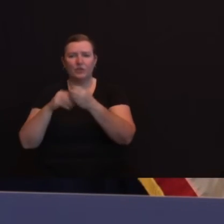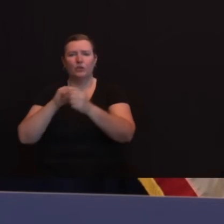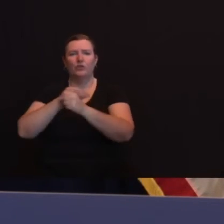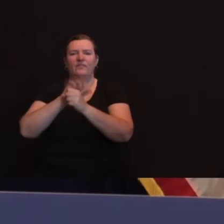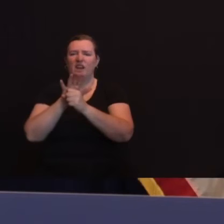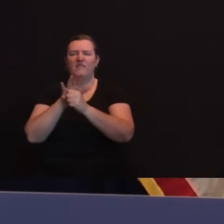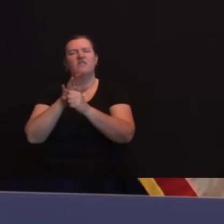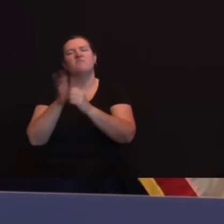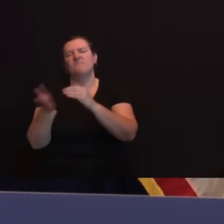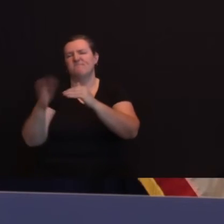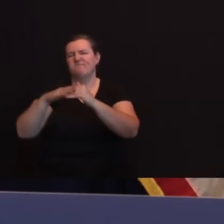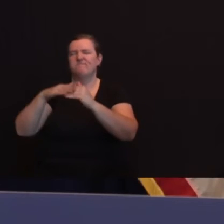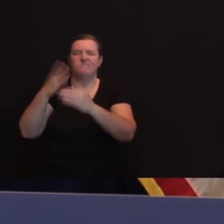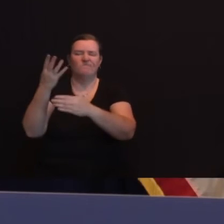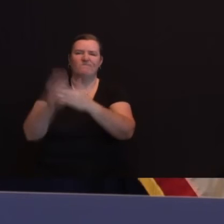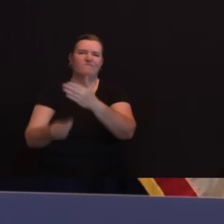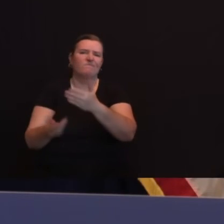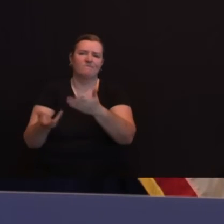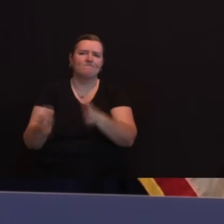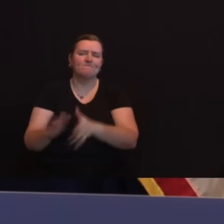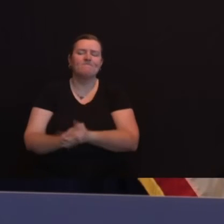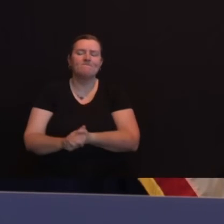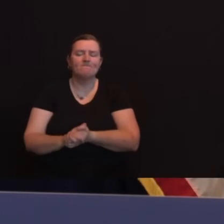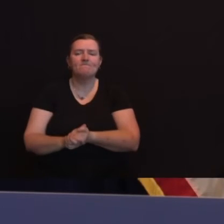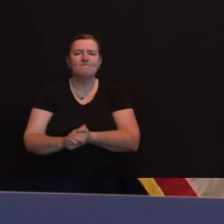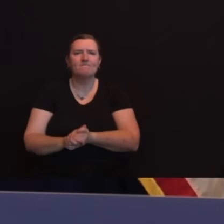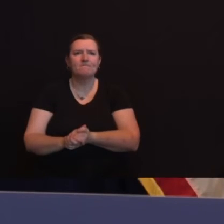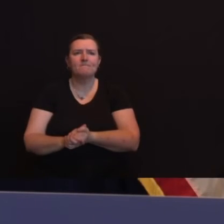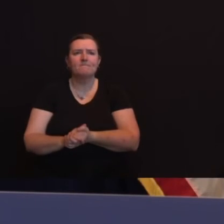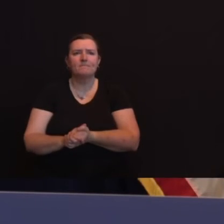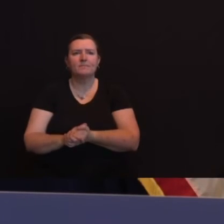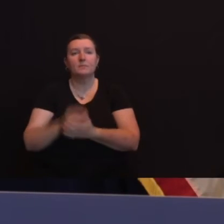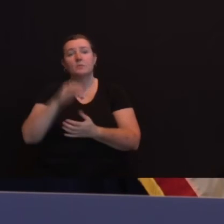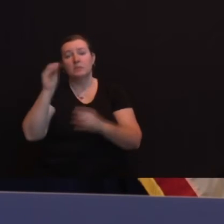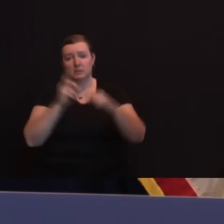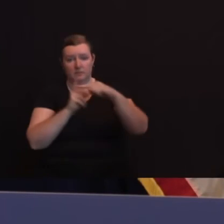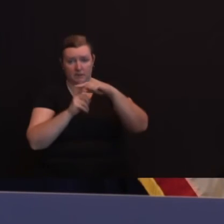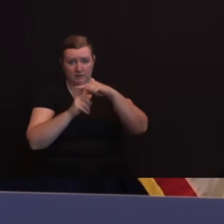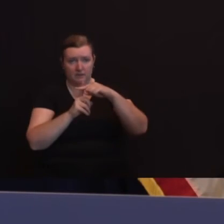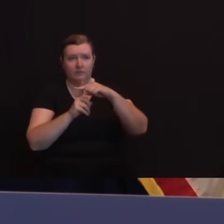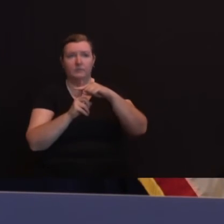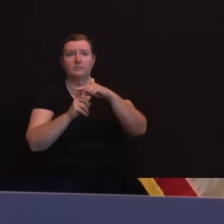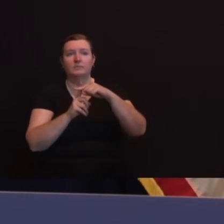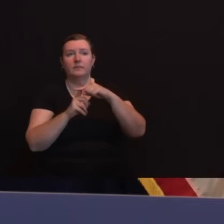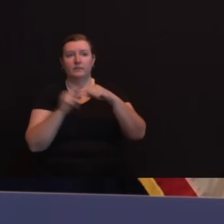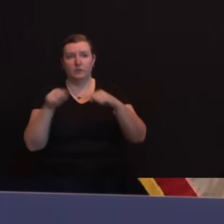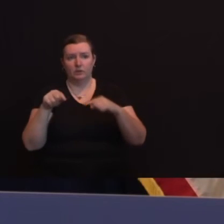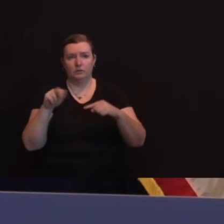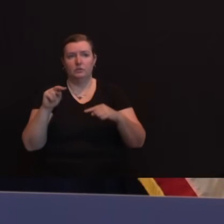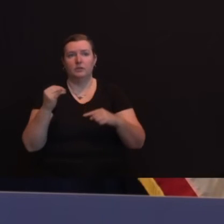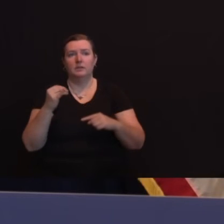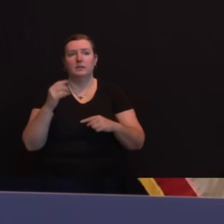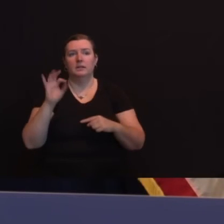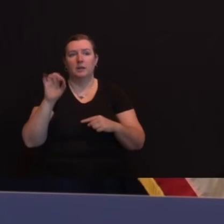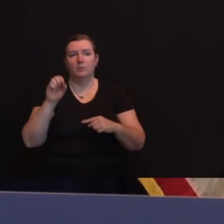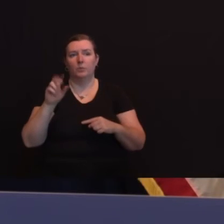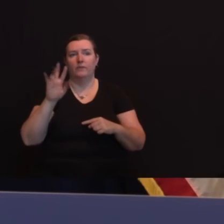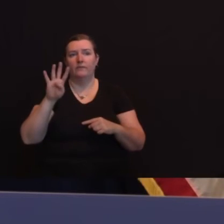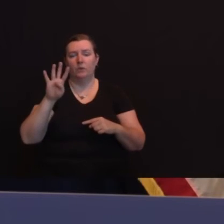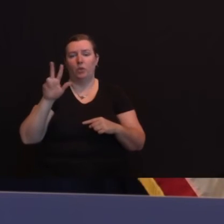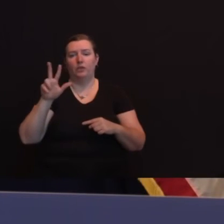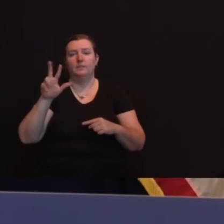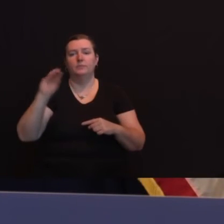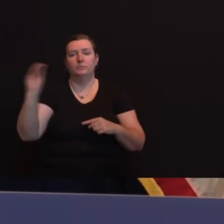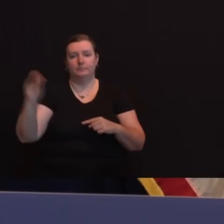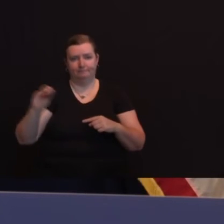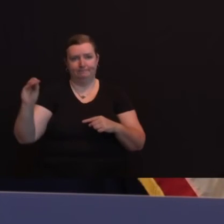The daily percent positivity as of November 12th for New Jersey is 9.43%. The